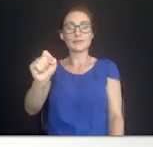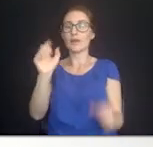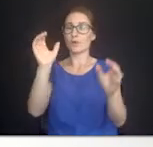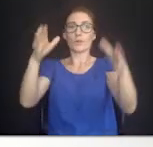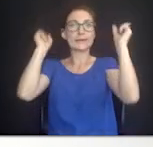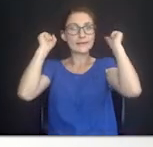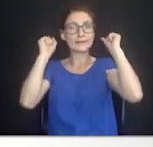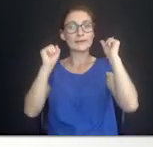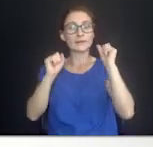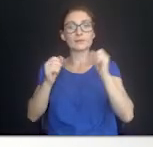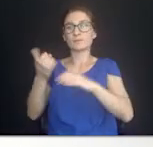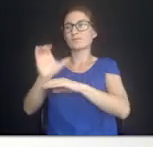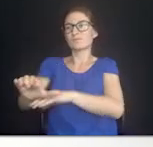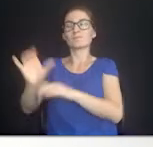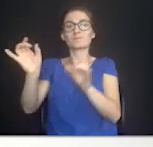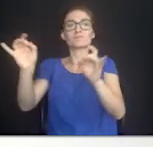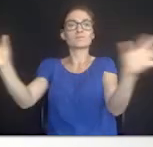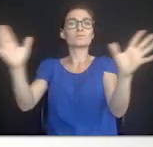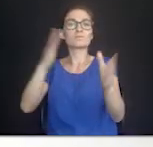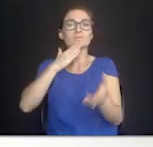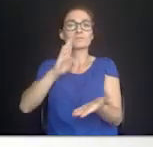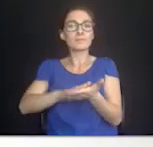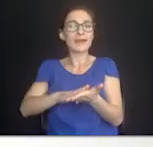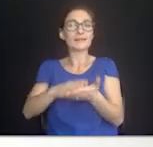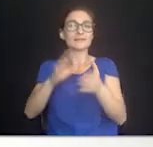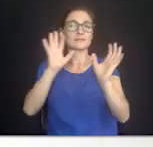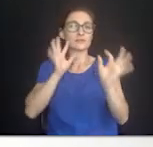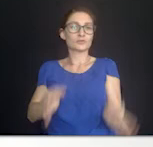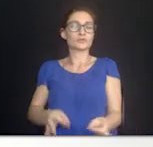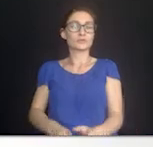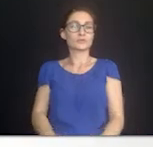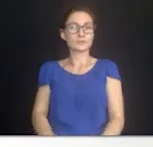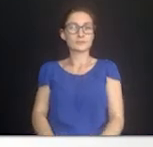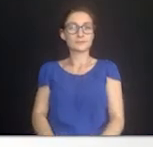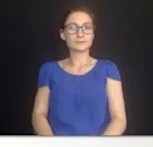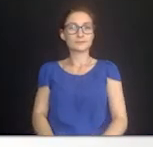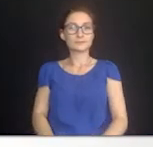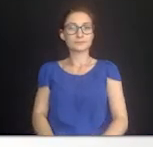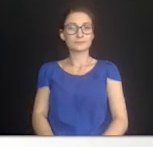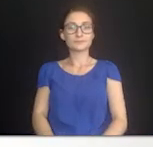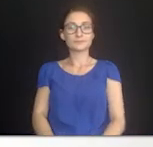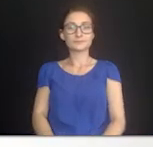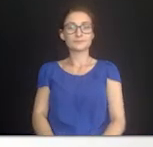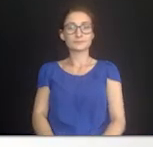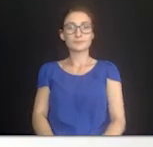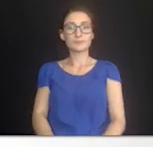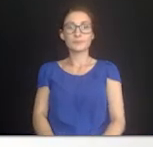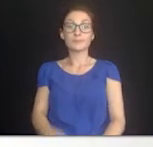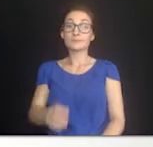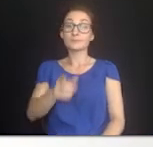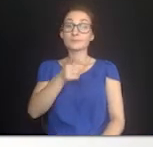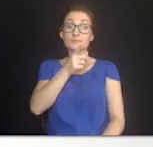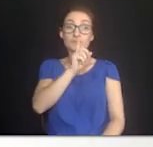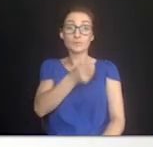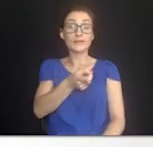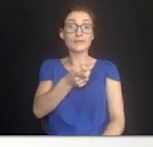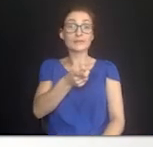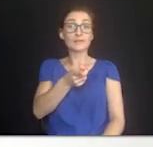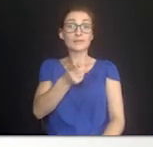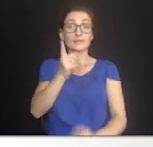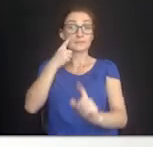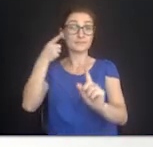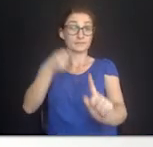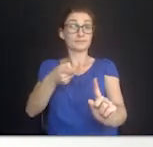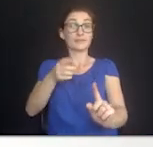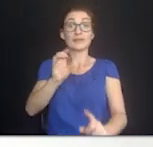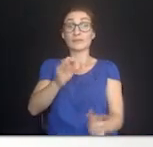forcing you into making really bad decisions. So, and what it really comes down to, right? If you